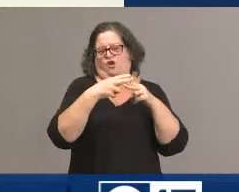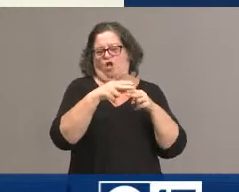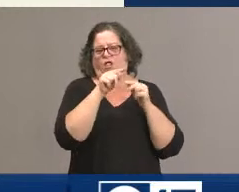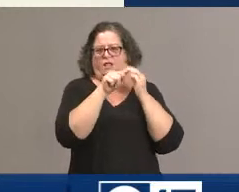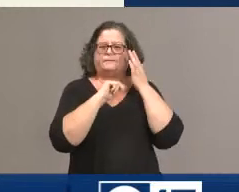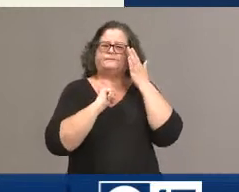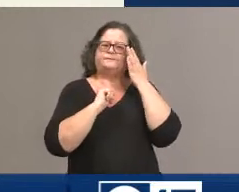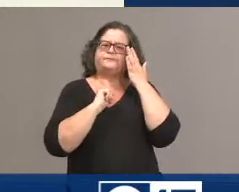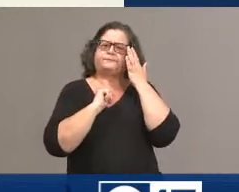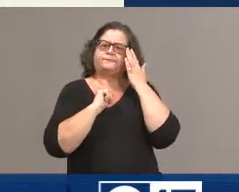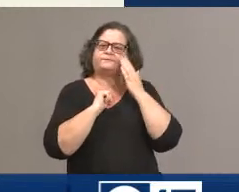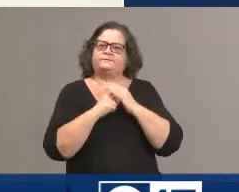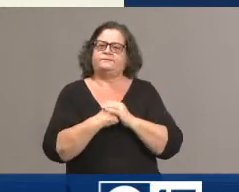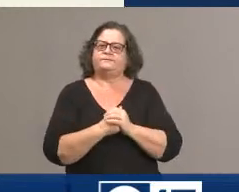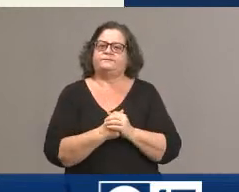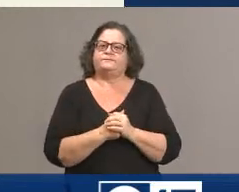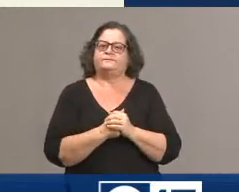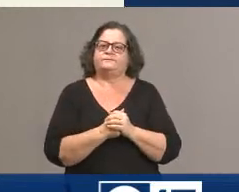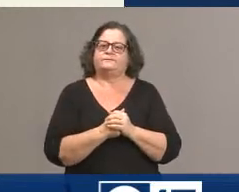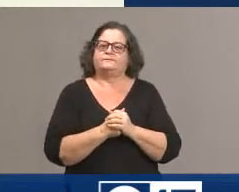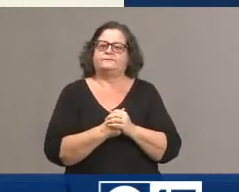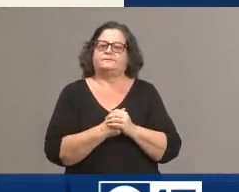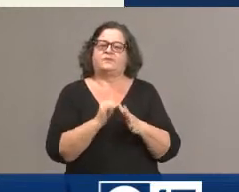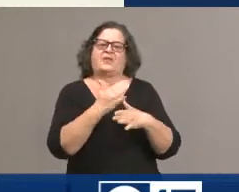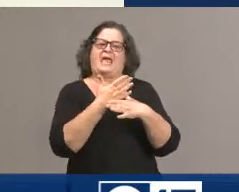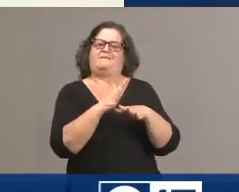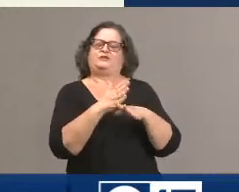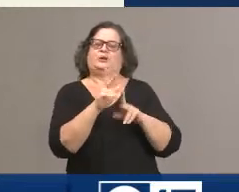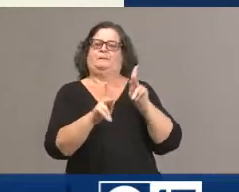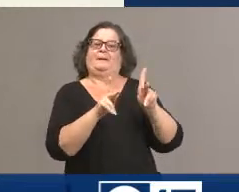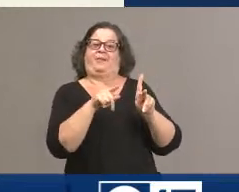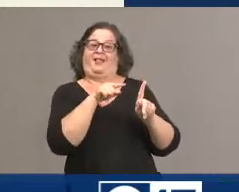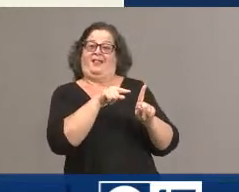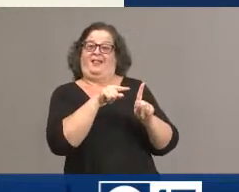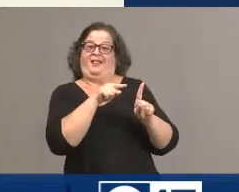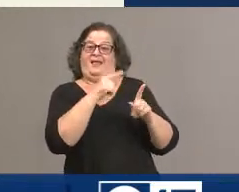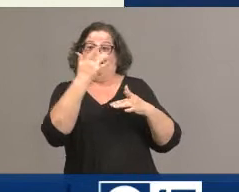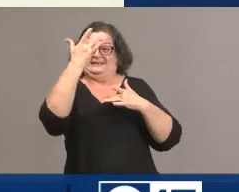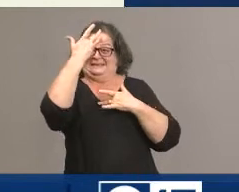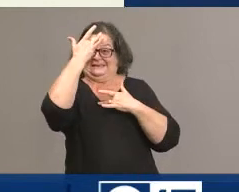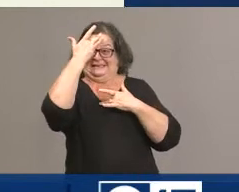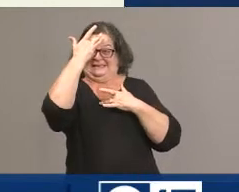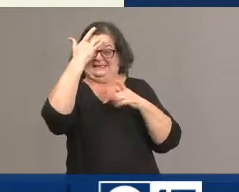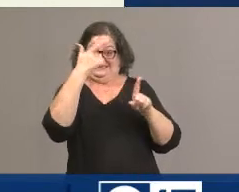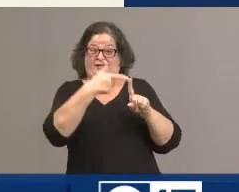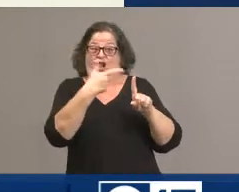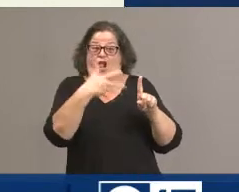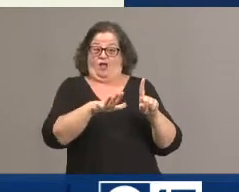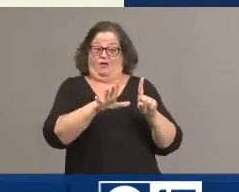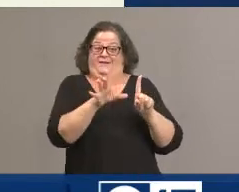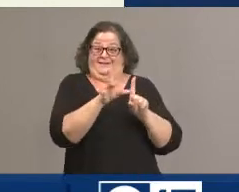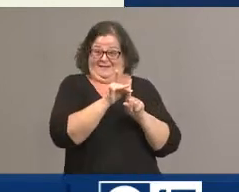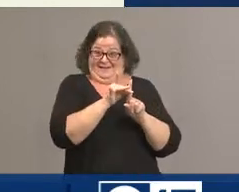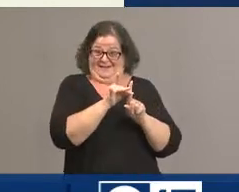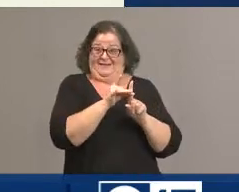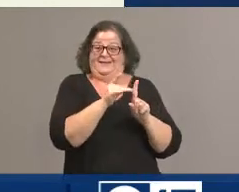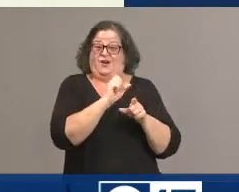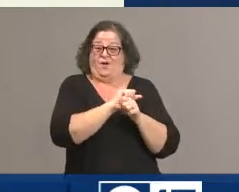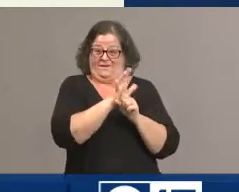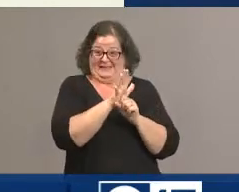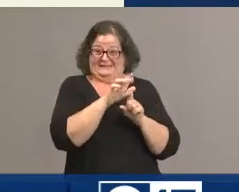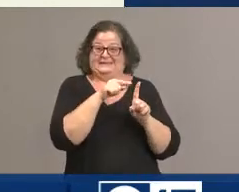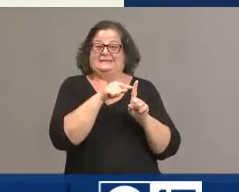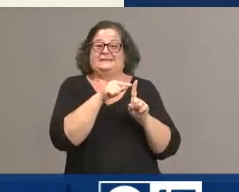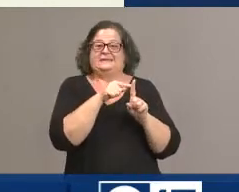an infectious person. What you want that number to be is less than 1. If it's less